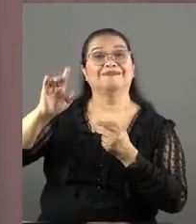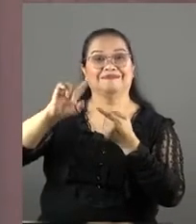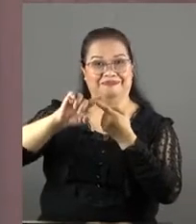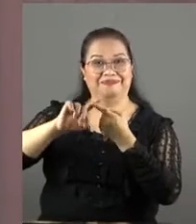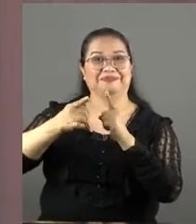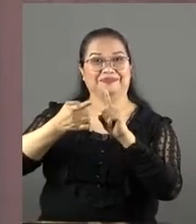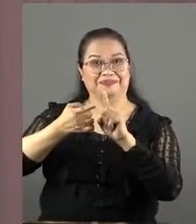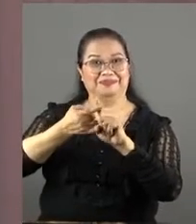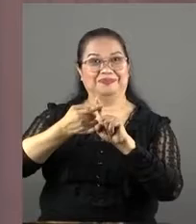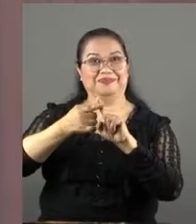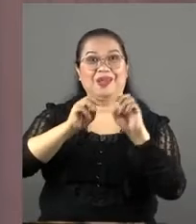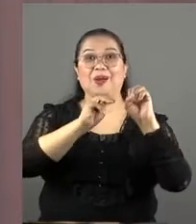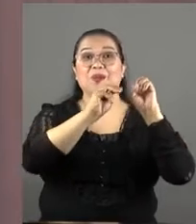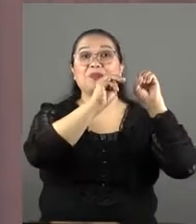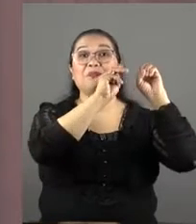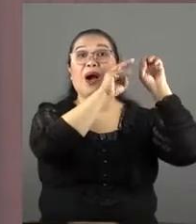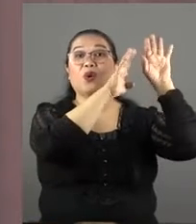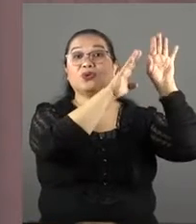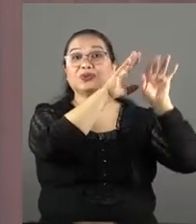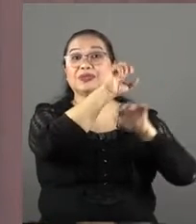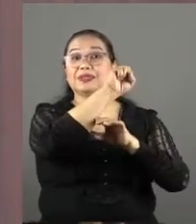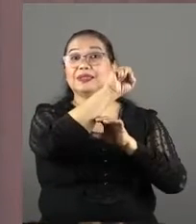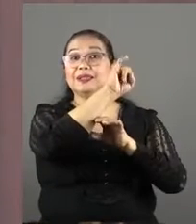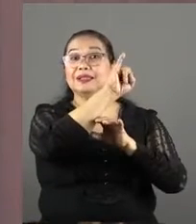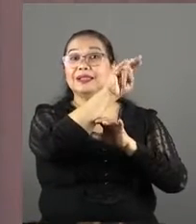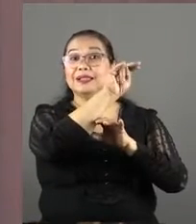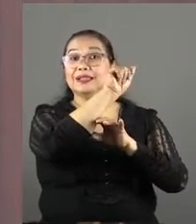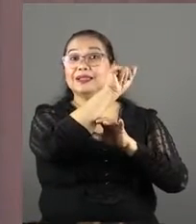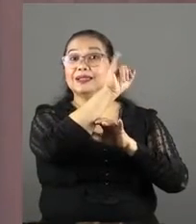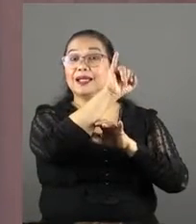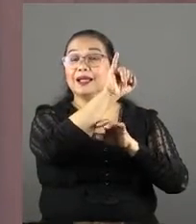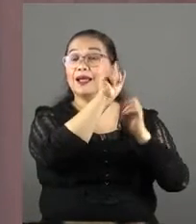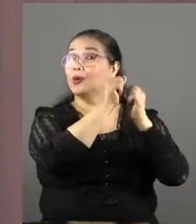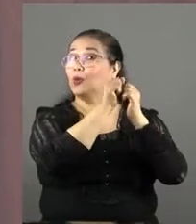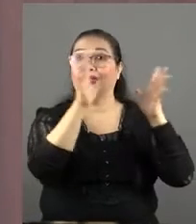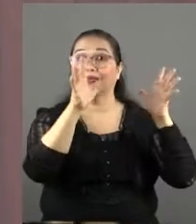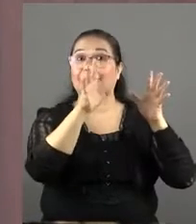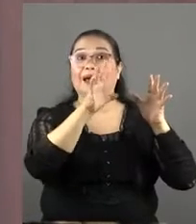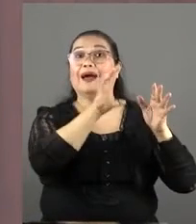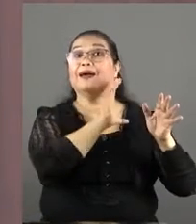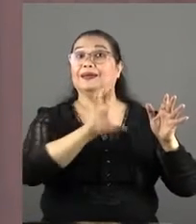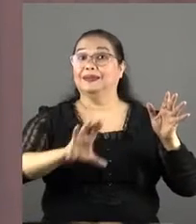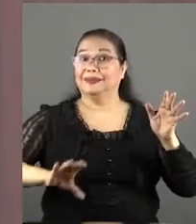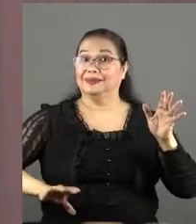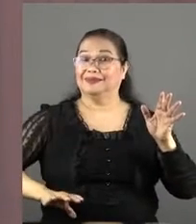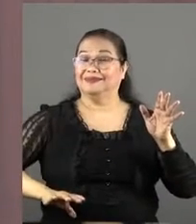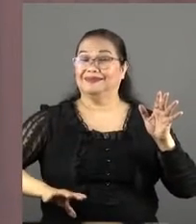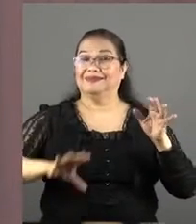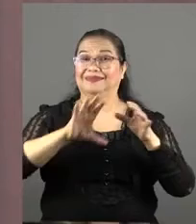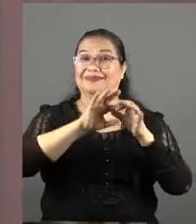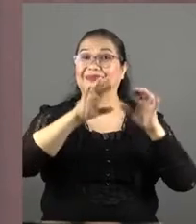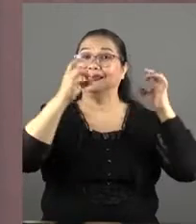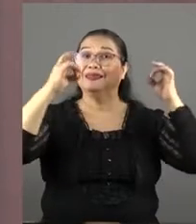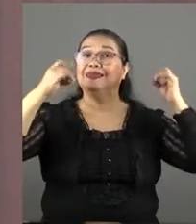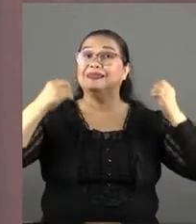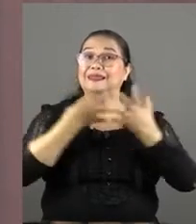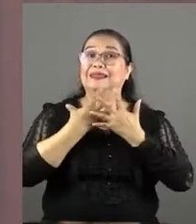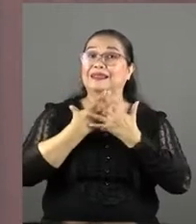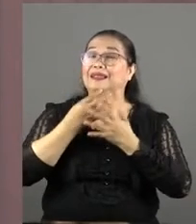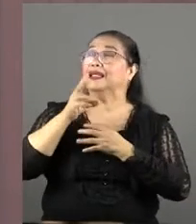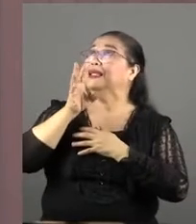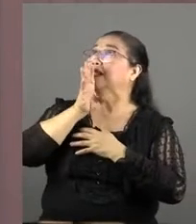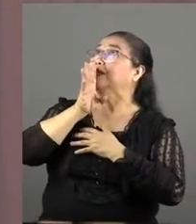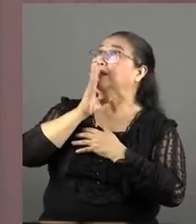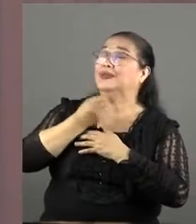that's Mount Sinai. That's who we are without Christ. In Mount Sinai and the terror of the